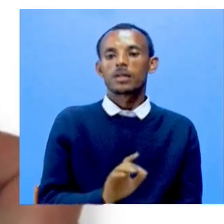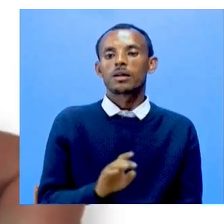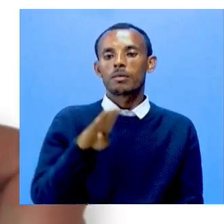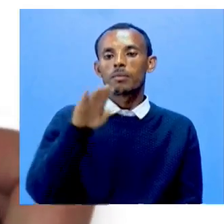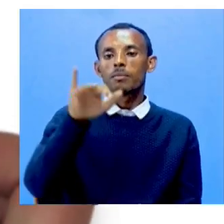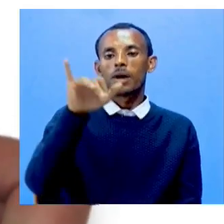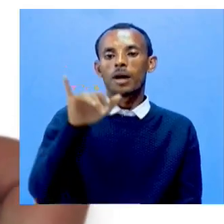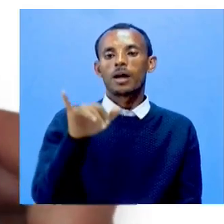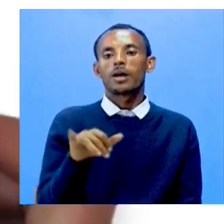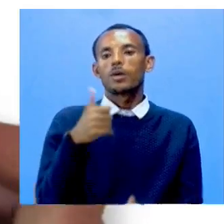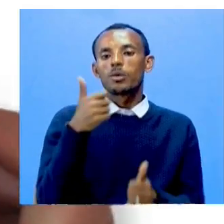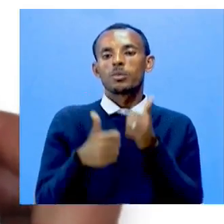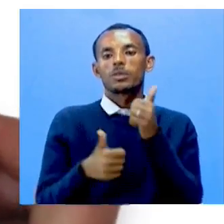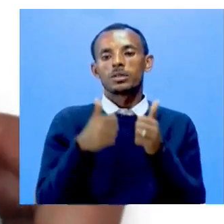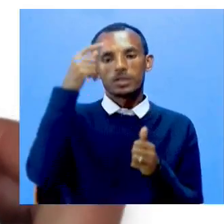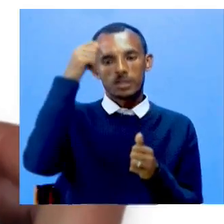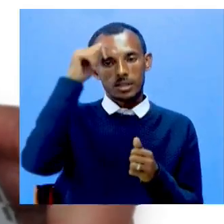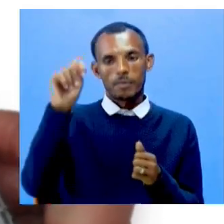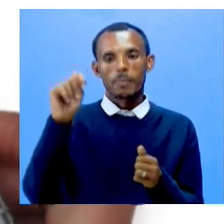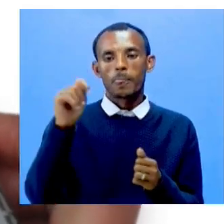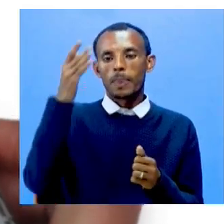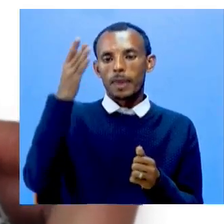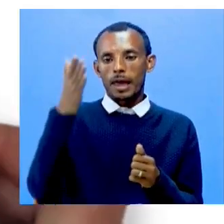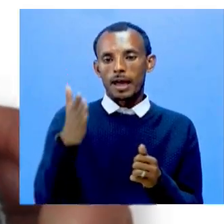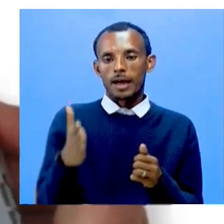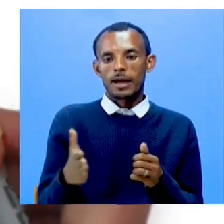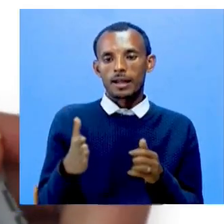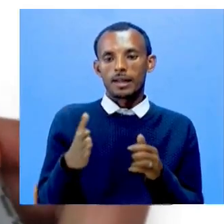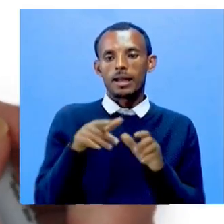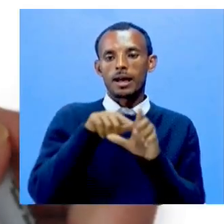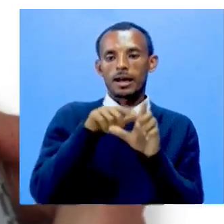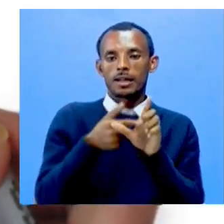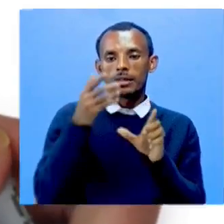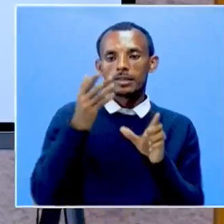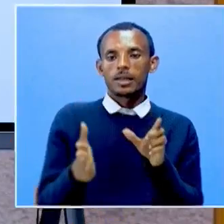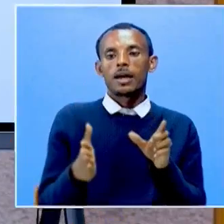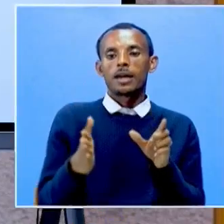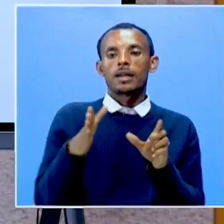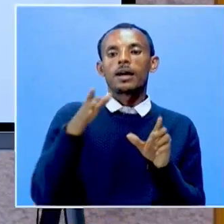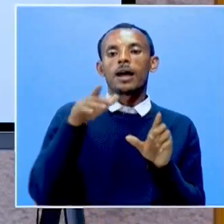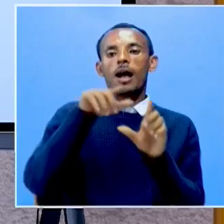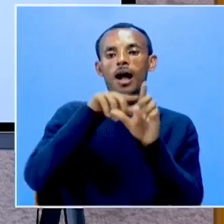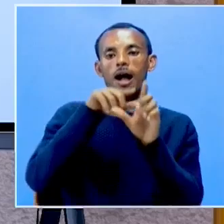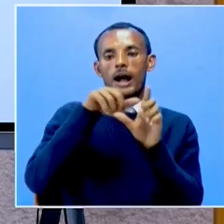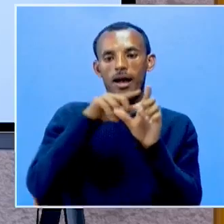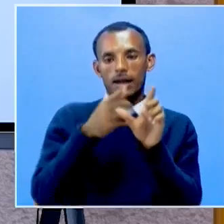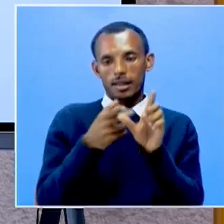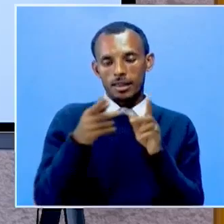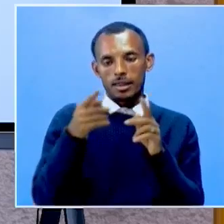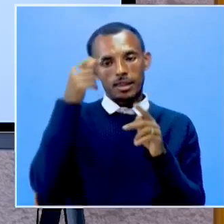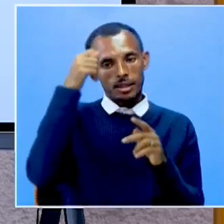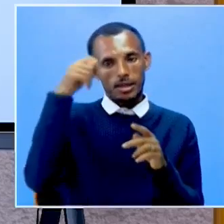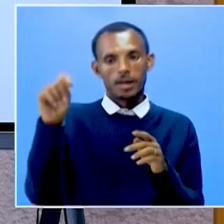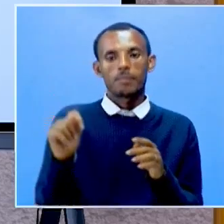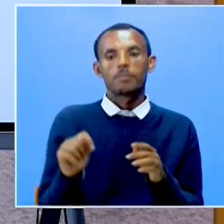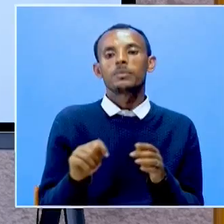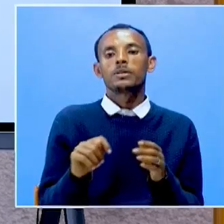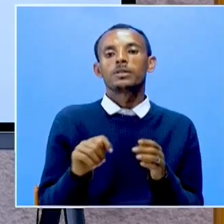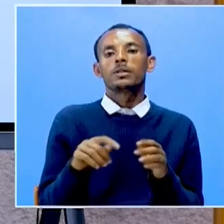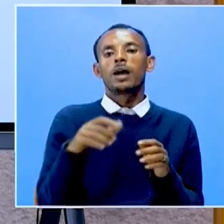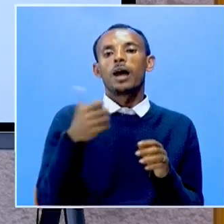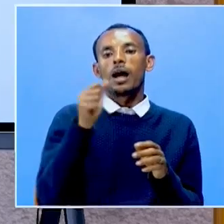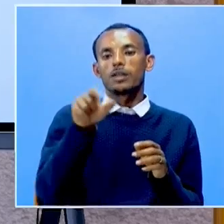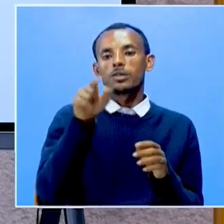by which theorem? By angle side angle. Two angles and the included side. Therefore, as you